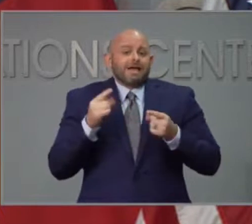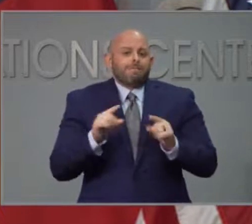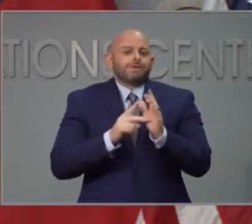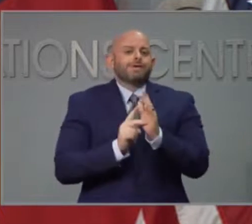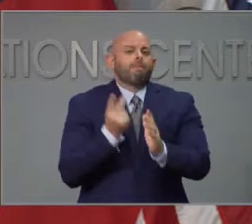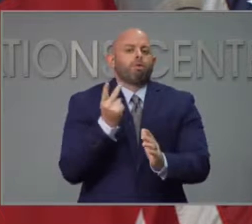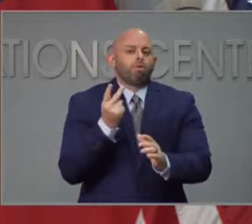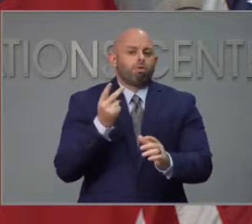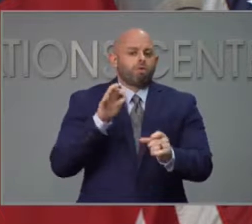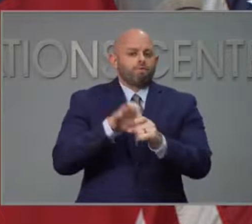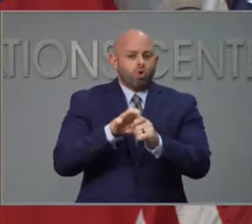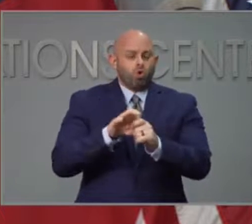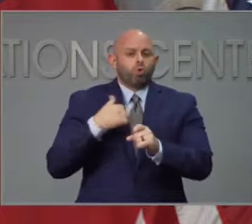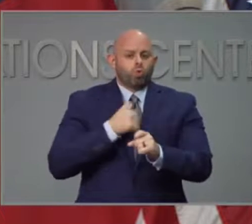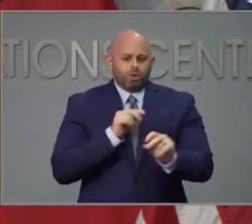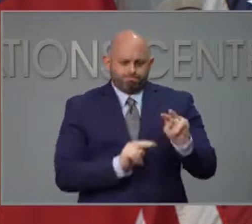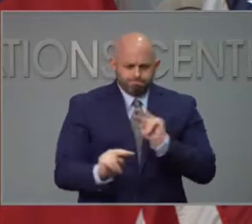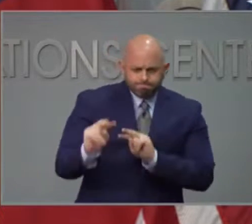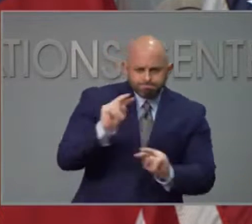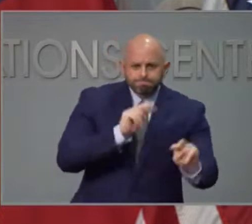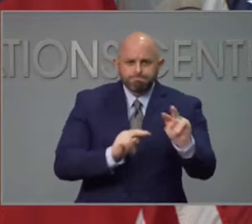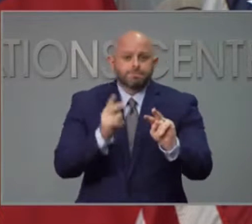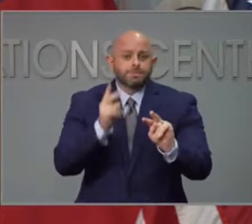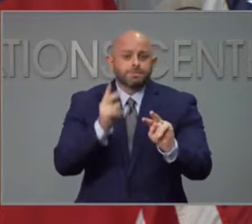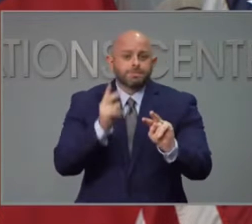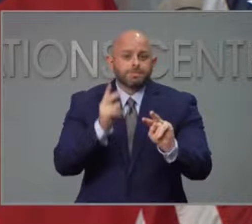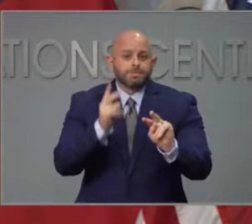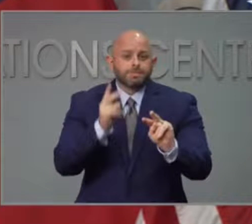can determine if there's an issue.